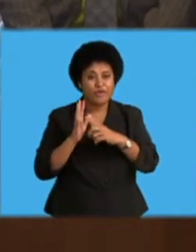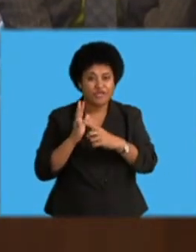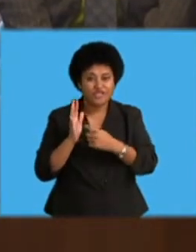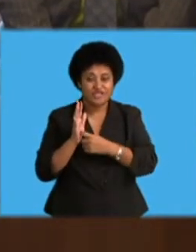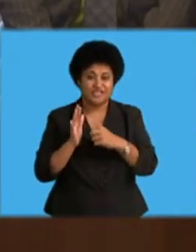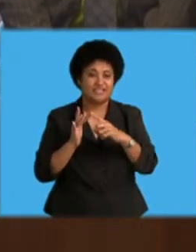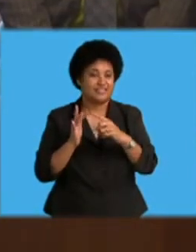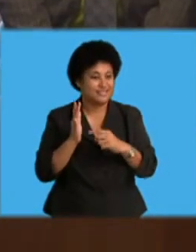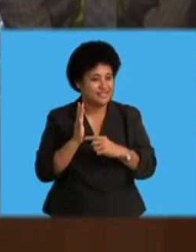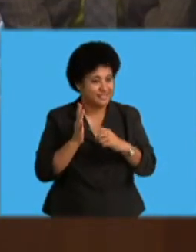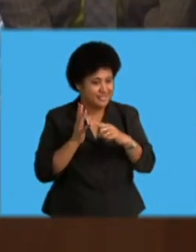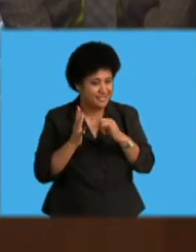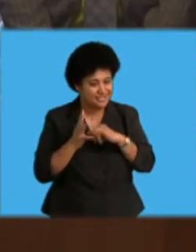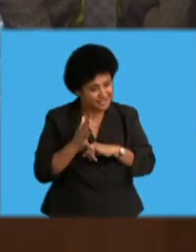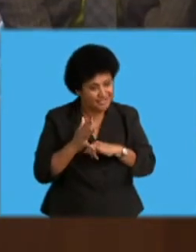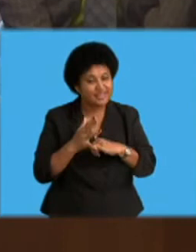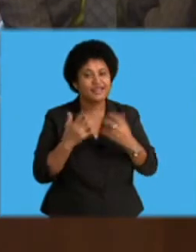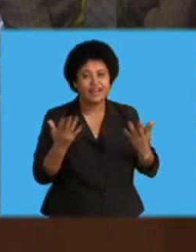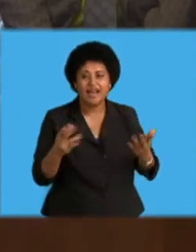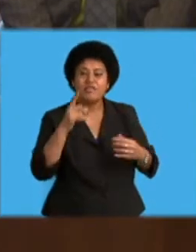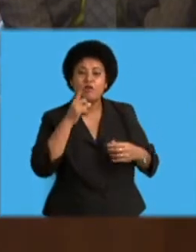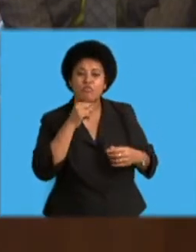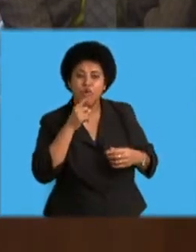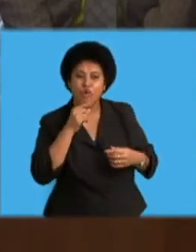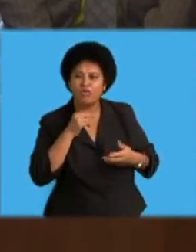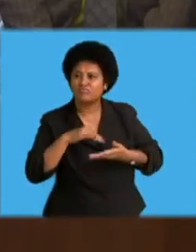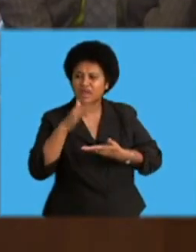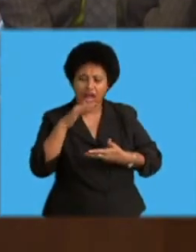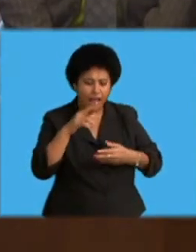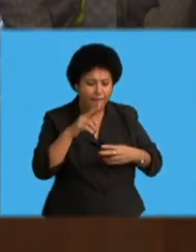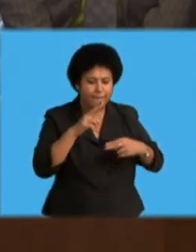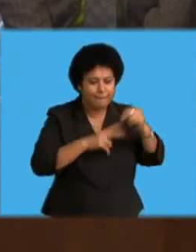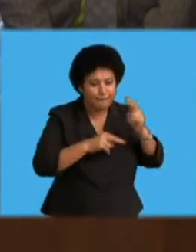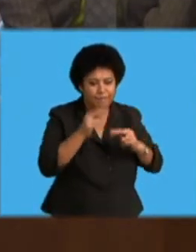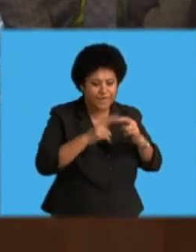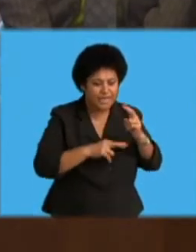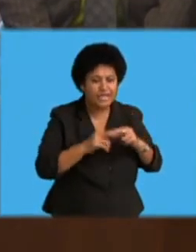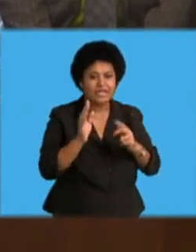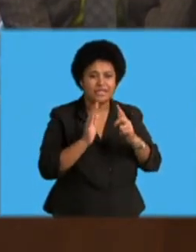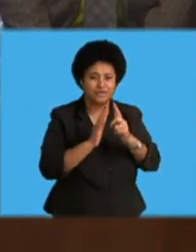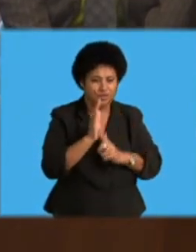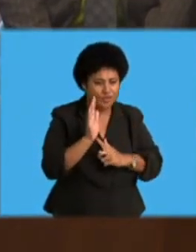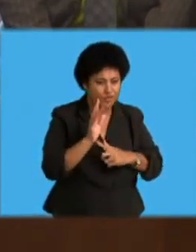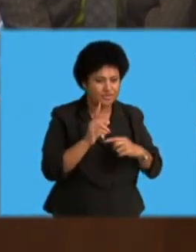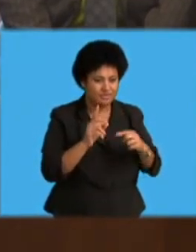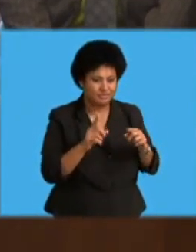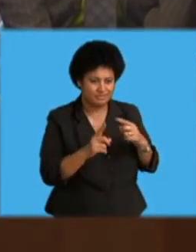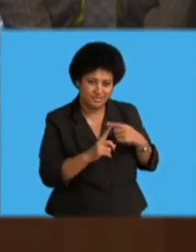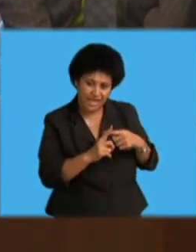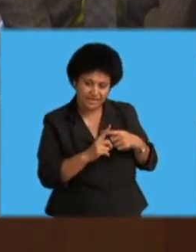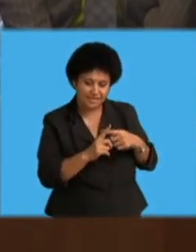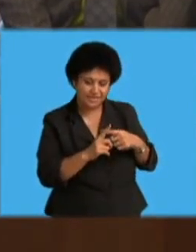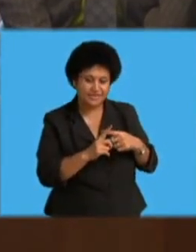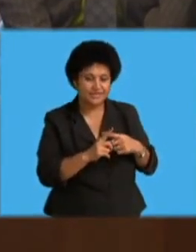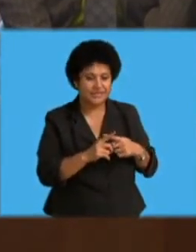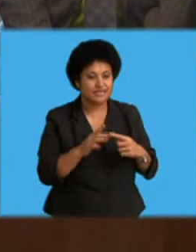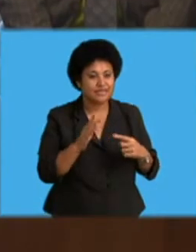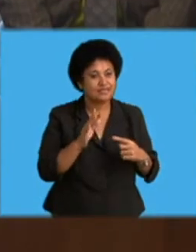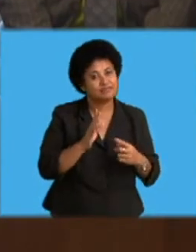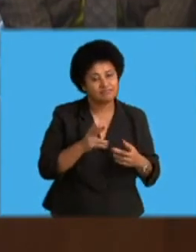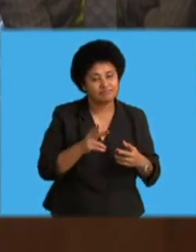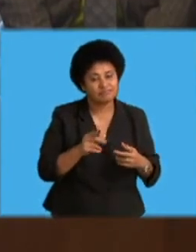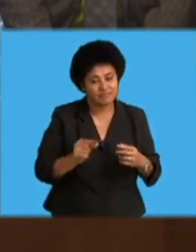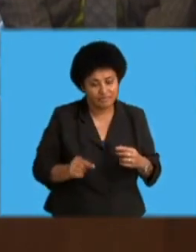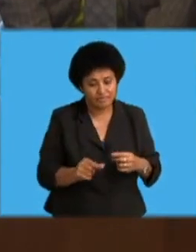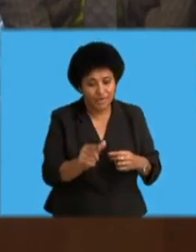heavily, invest in infrastructure, build 4-lane roads, build IT parks to be able to service the African continent. And today the